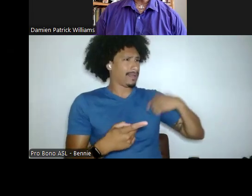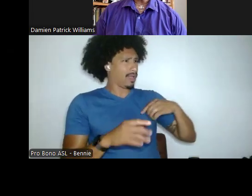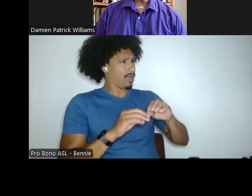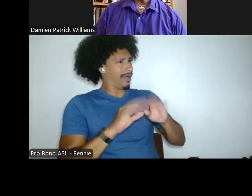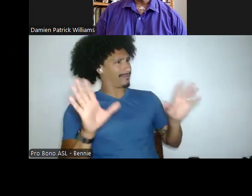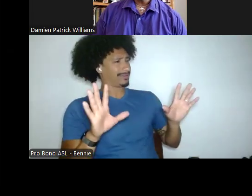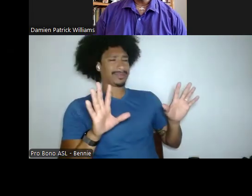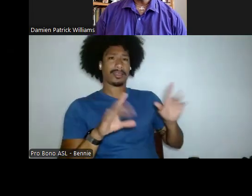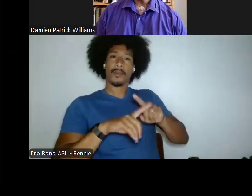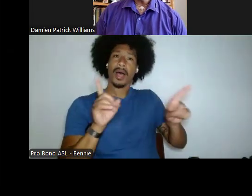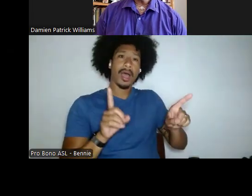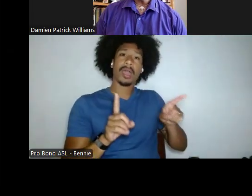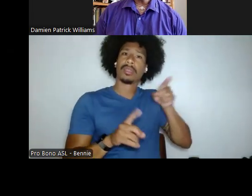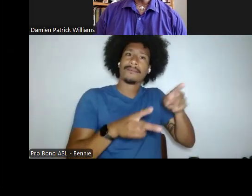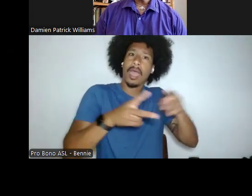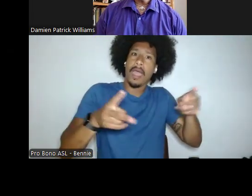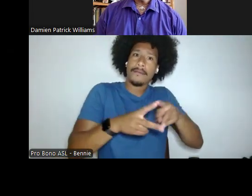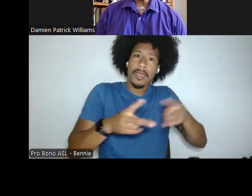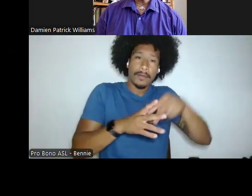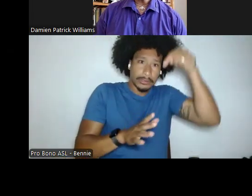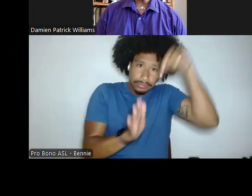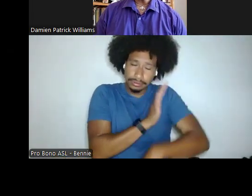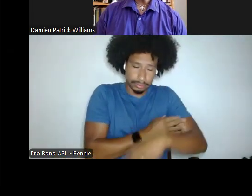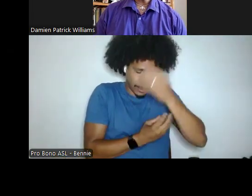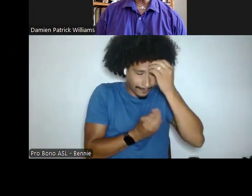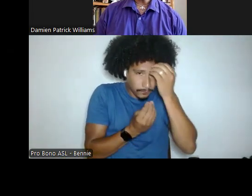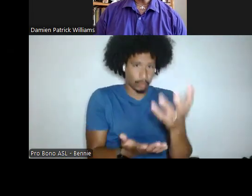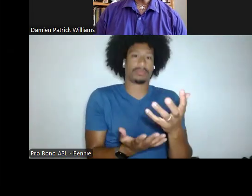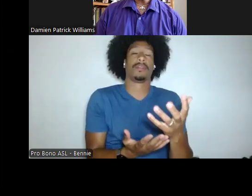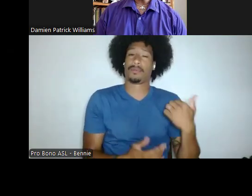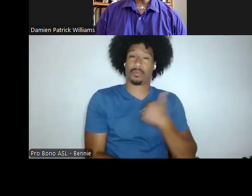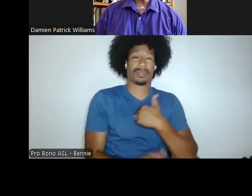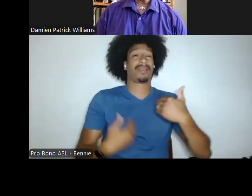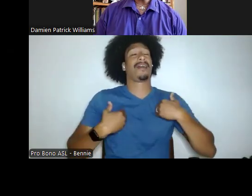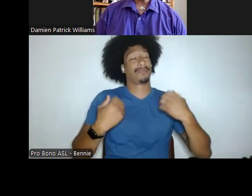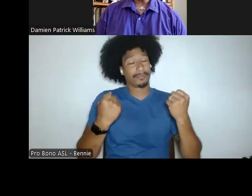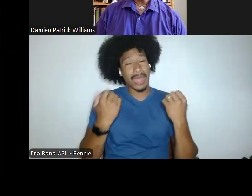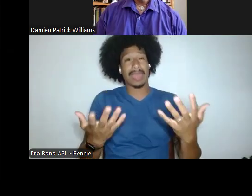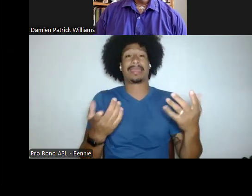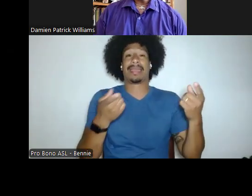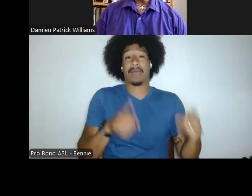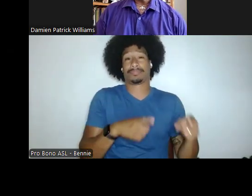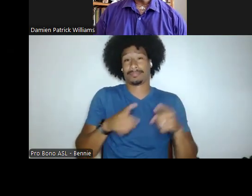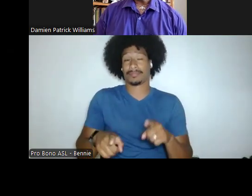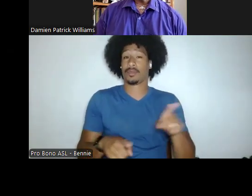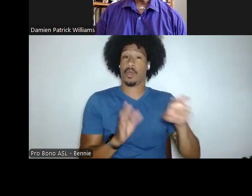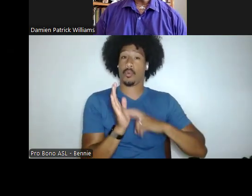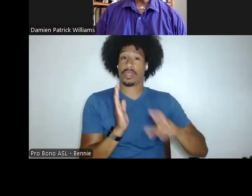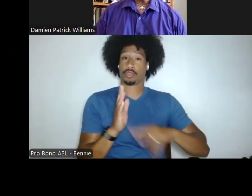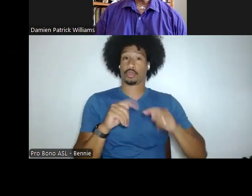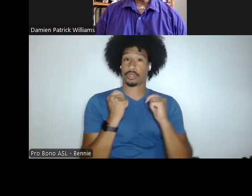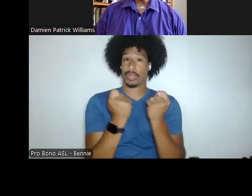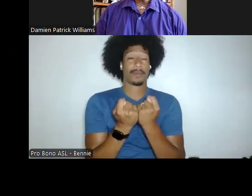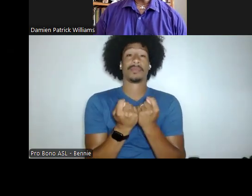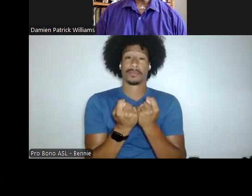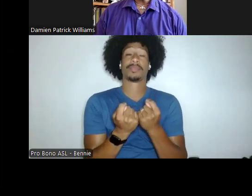extraordinarily informative. We've had multiple instances where our research teams have kind of reframed a